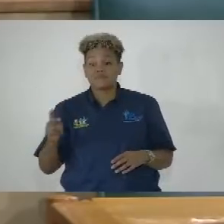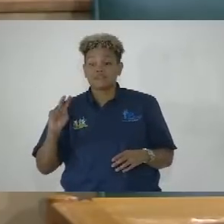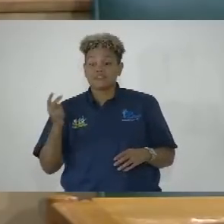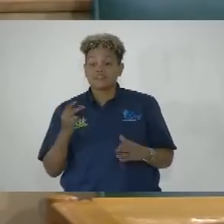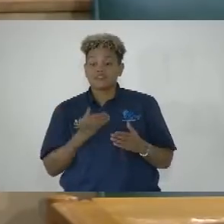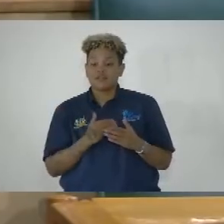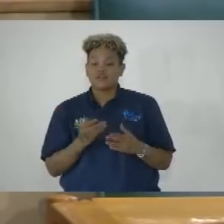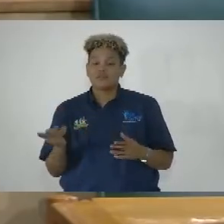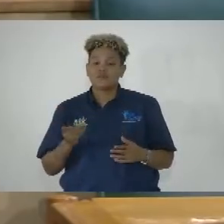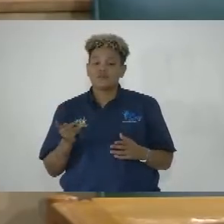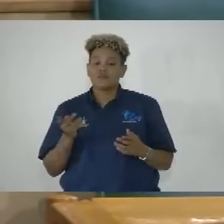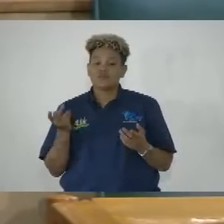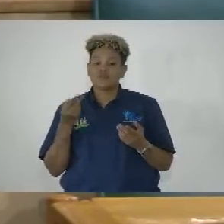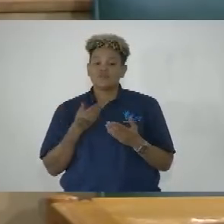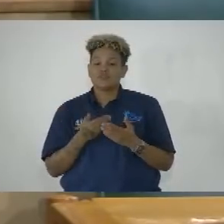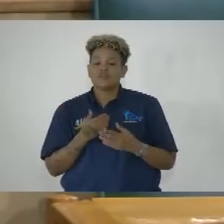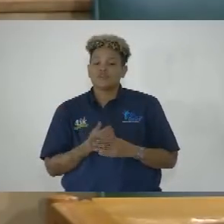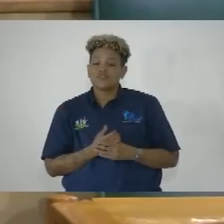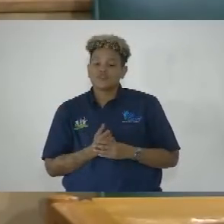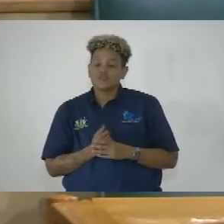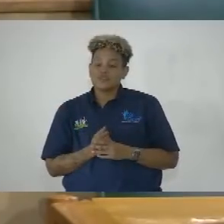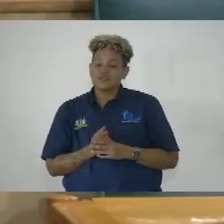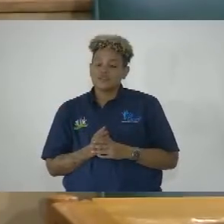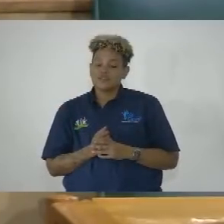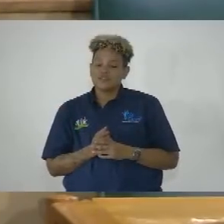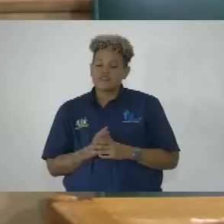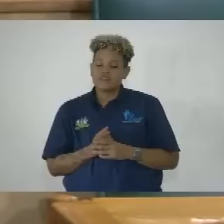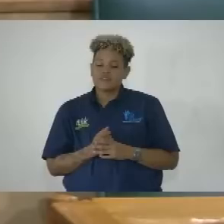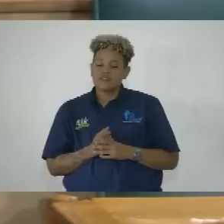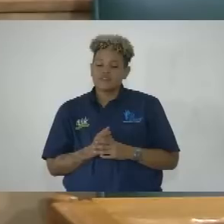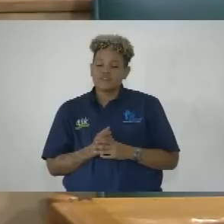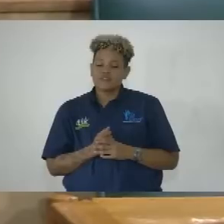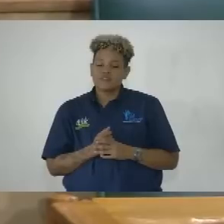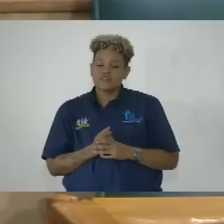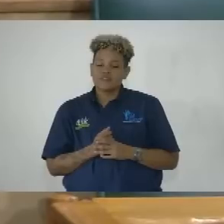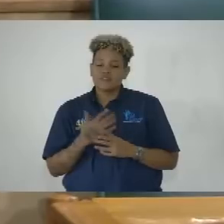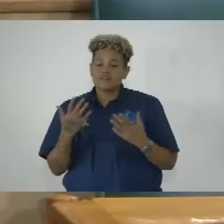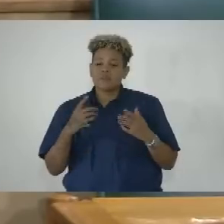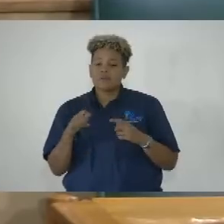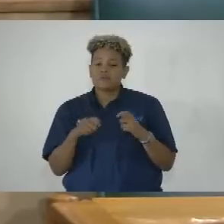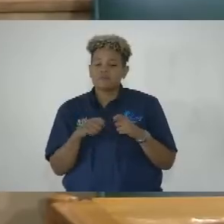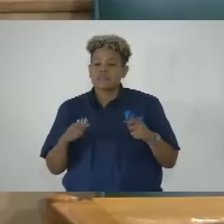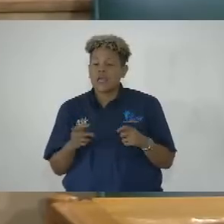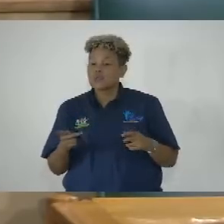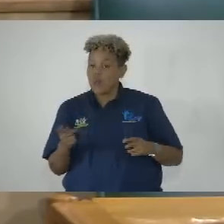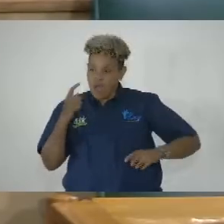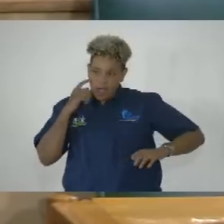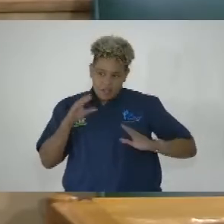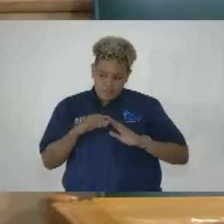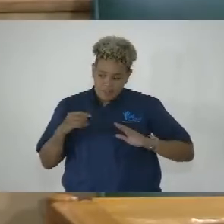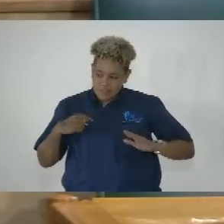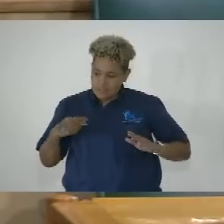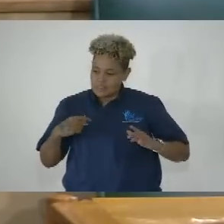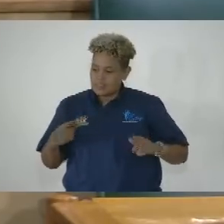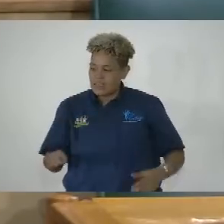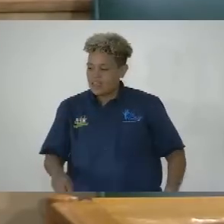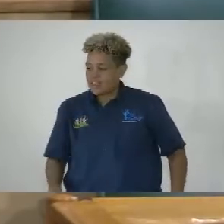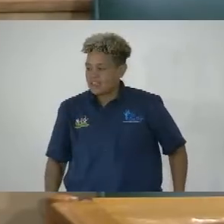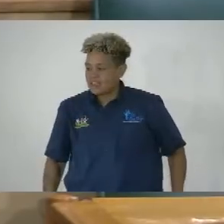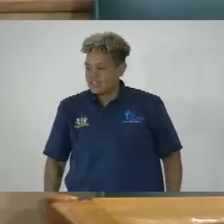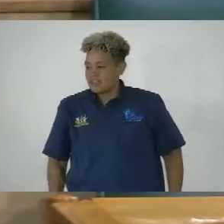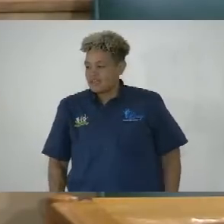Very close second. Well, I don't know who's first. It's probably a tie. I think it probably would be fair to say it's a tie.